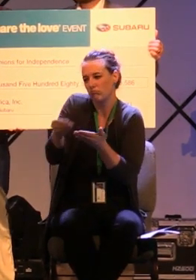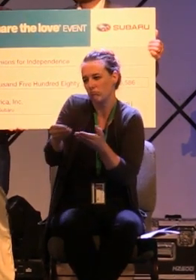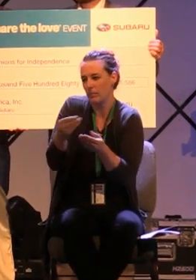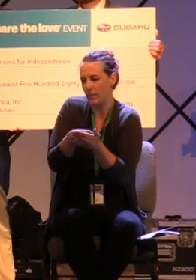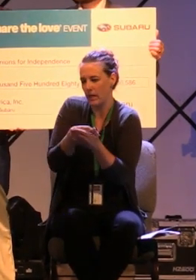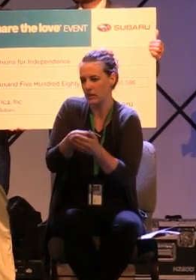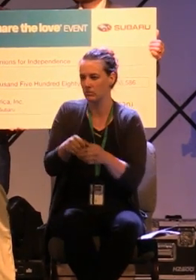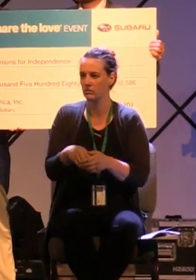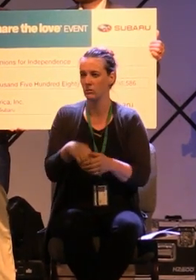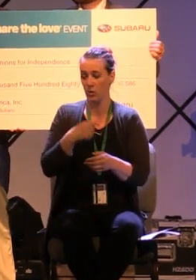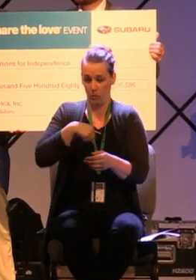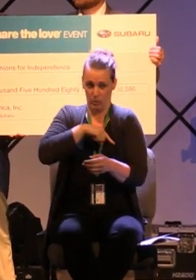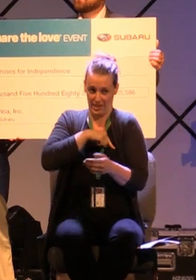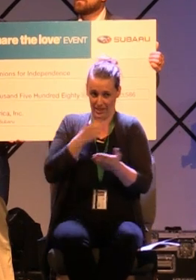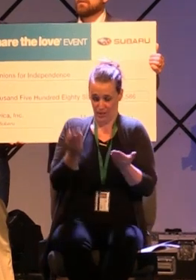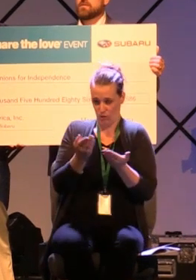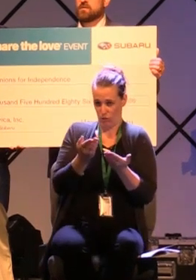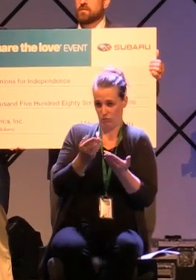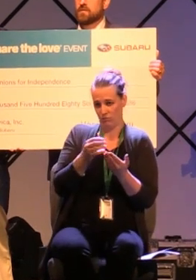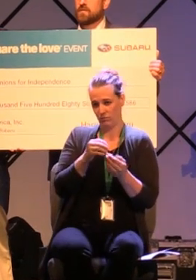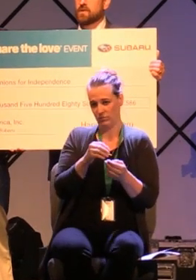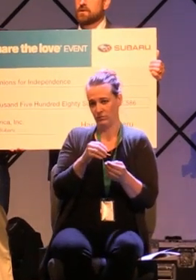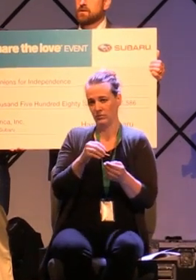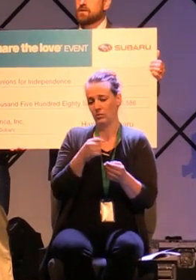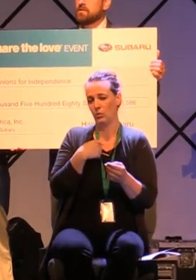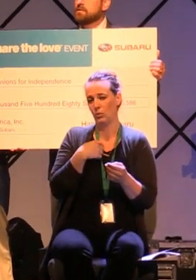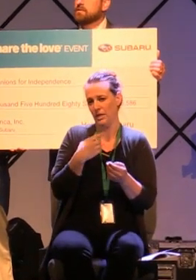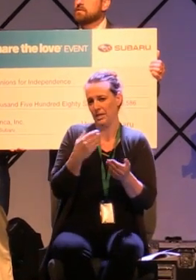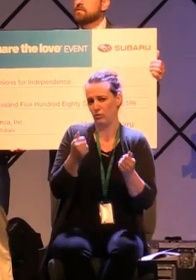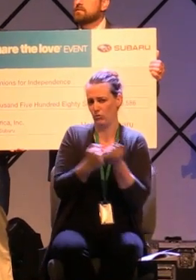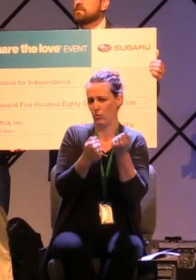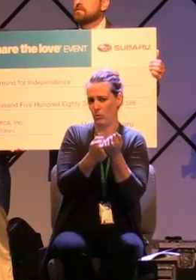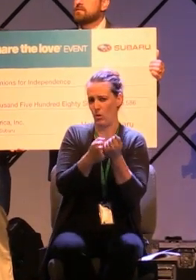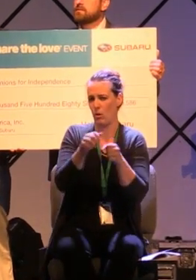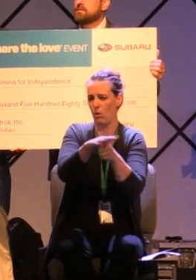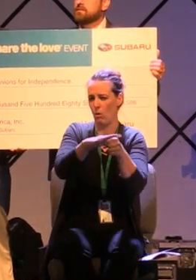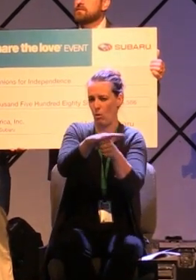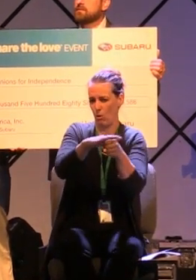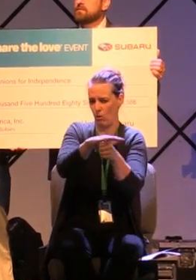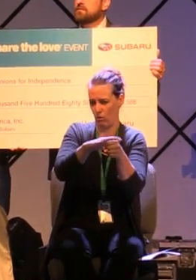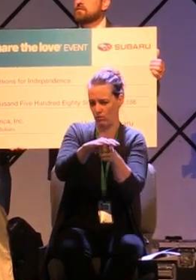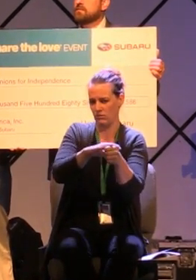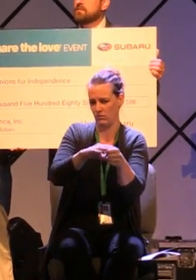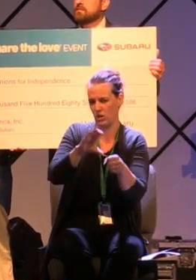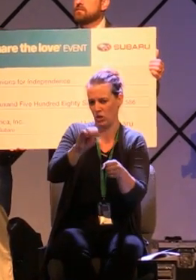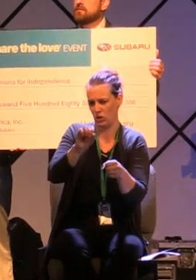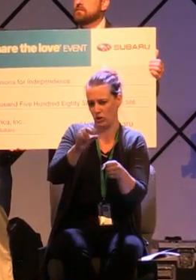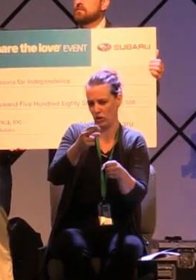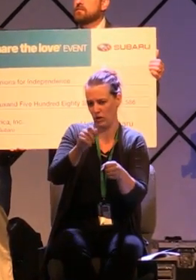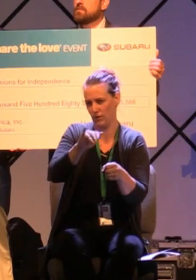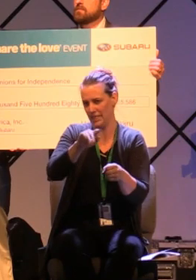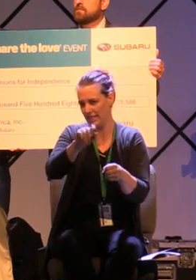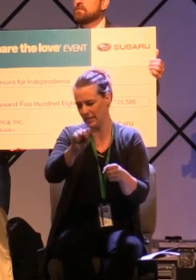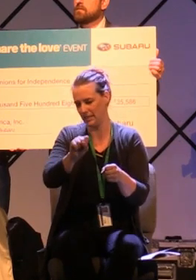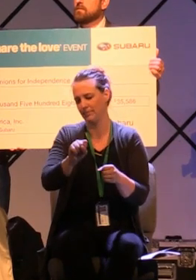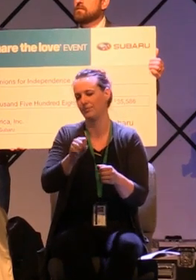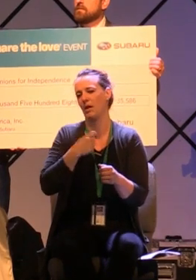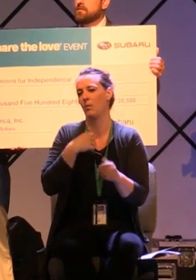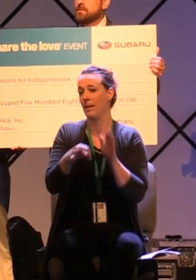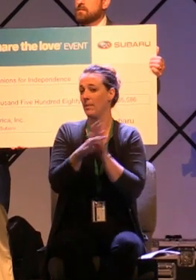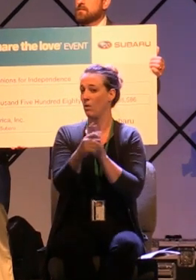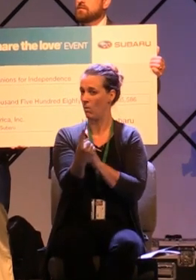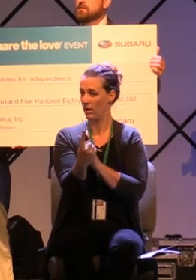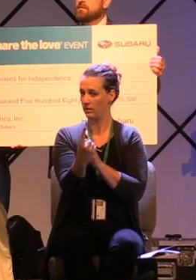dealer, are allowed to choose two hometown charities. And we focus all of our efforts by only choosing one